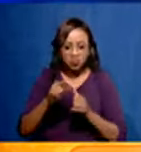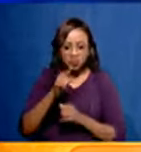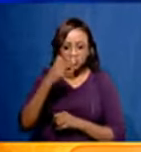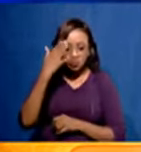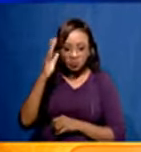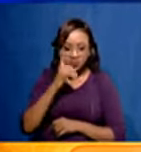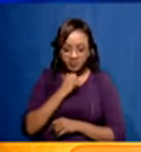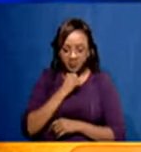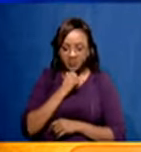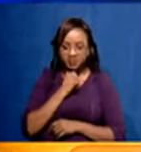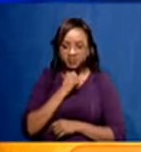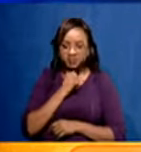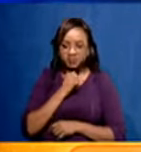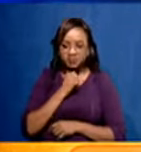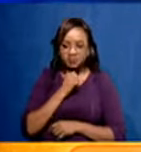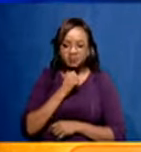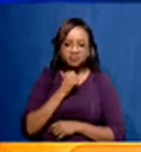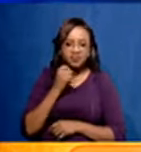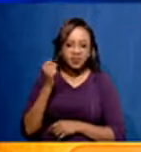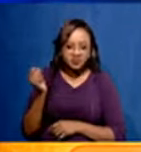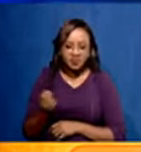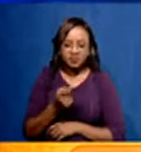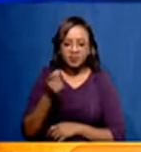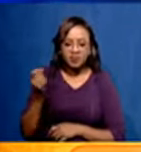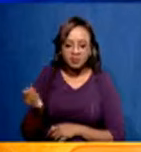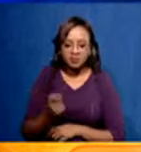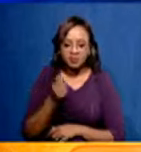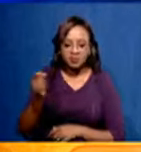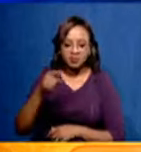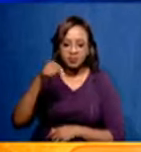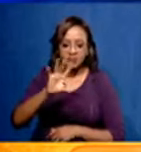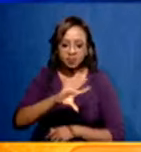know? Every month in Africa,